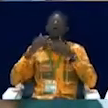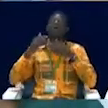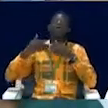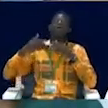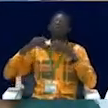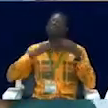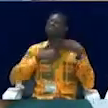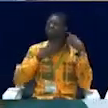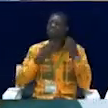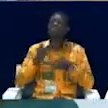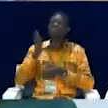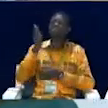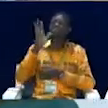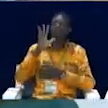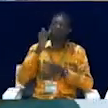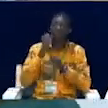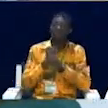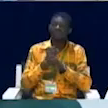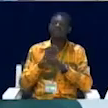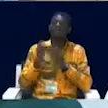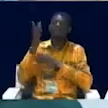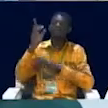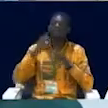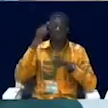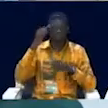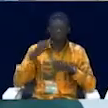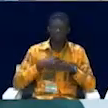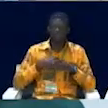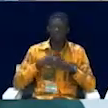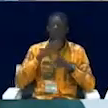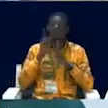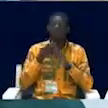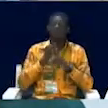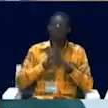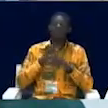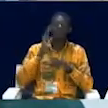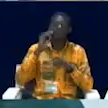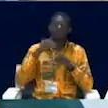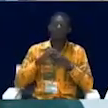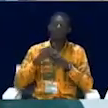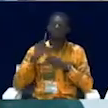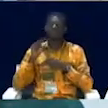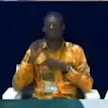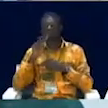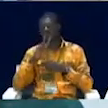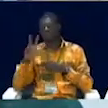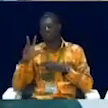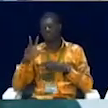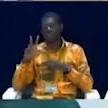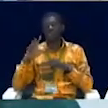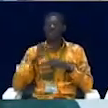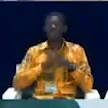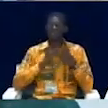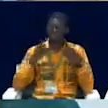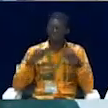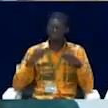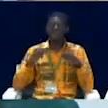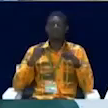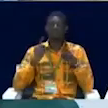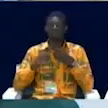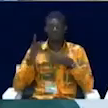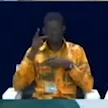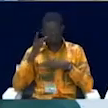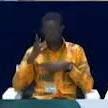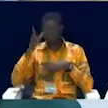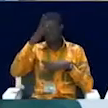years. The Lord did it for me. When we were in 2023, I came to see